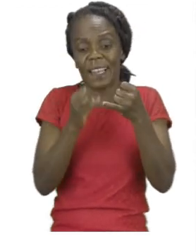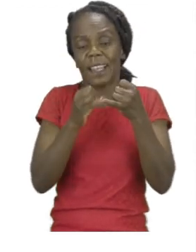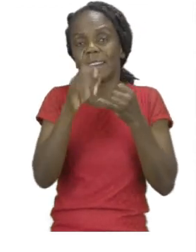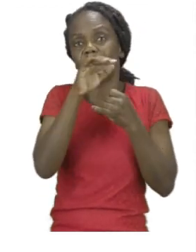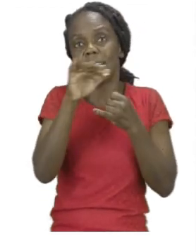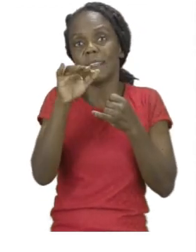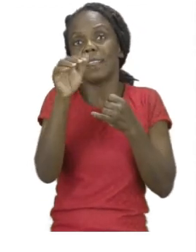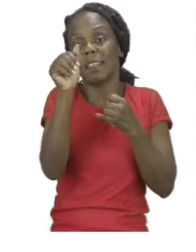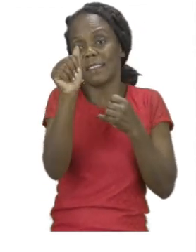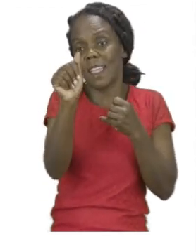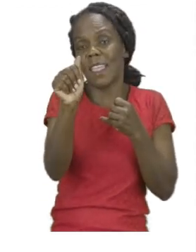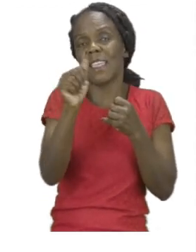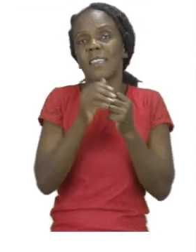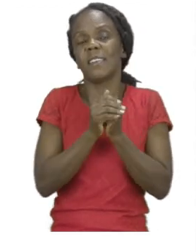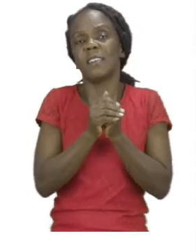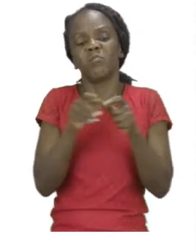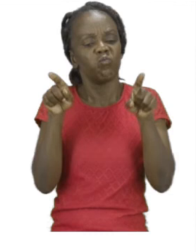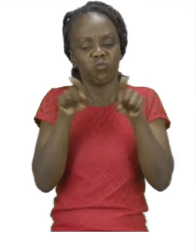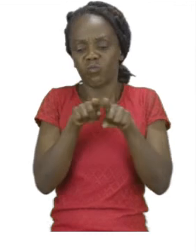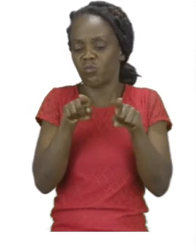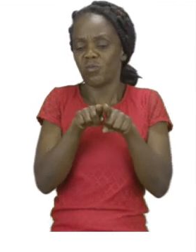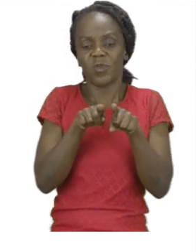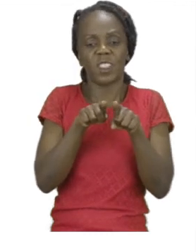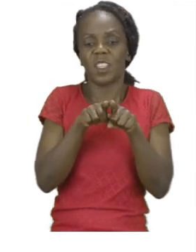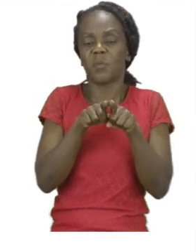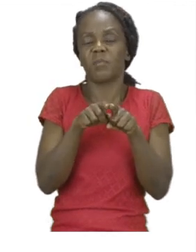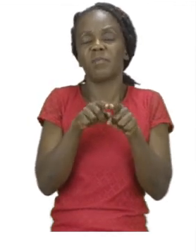Marina. Does her name sound